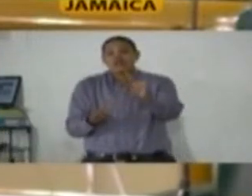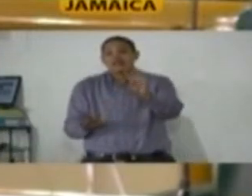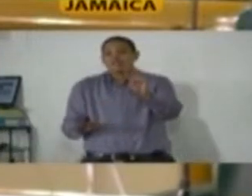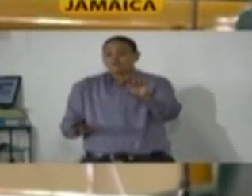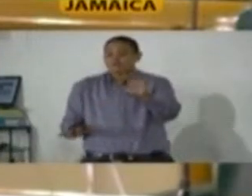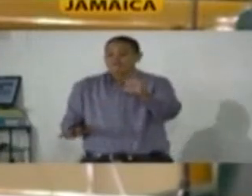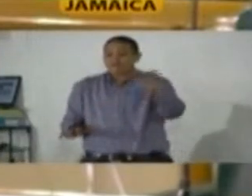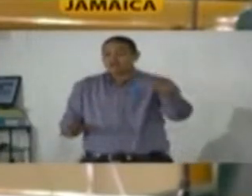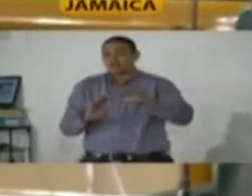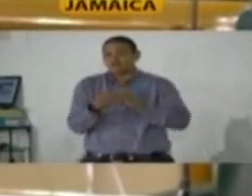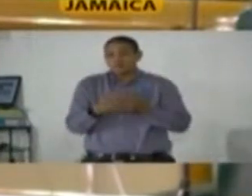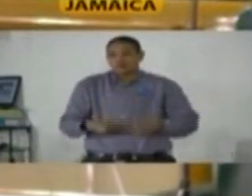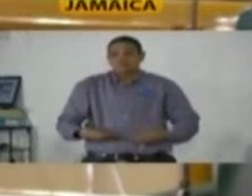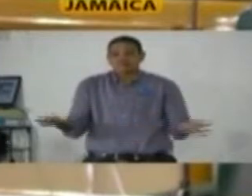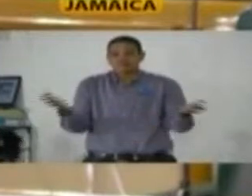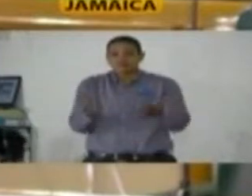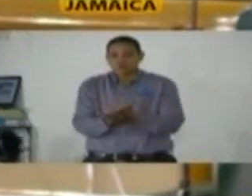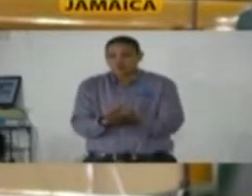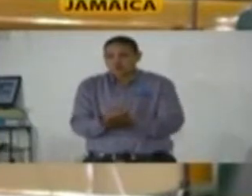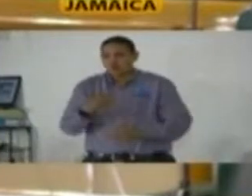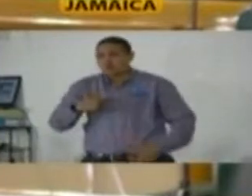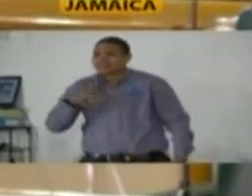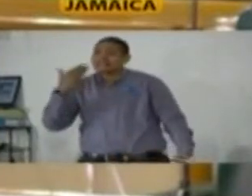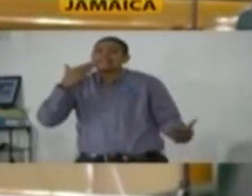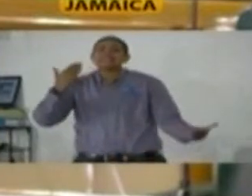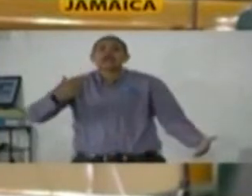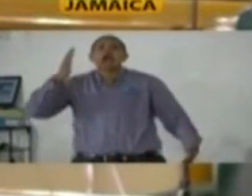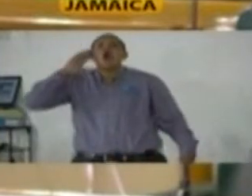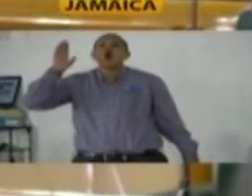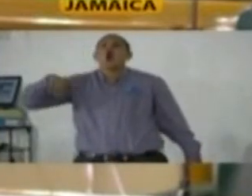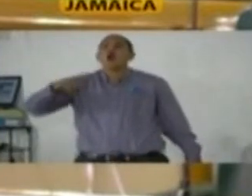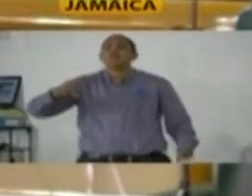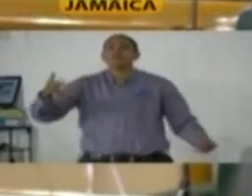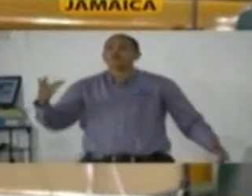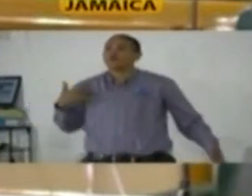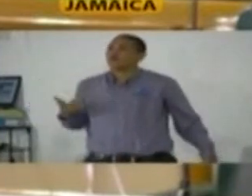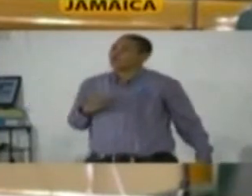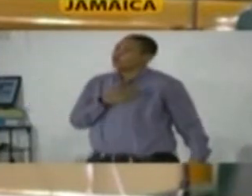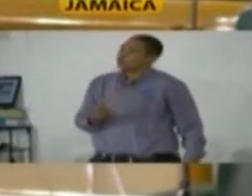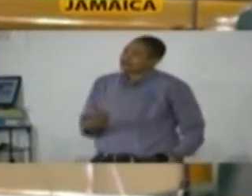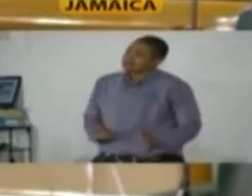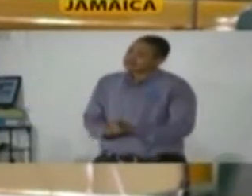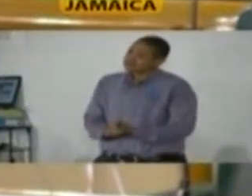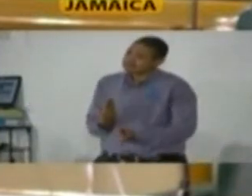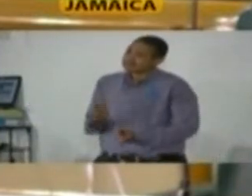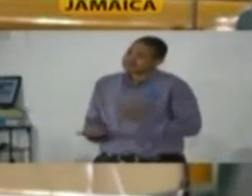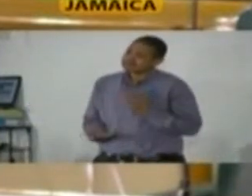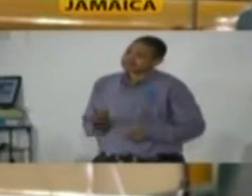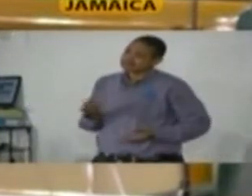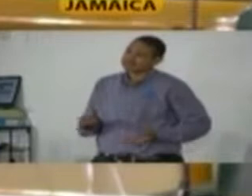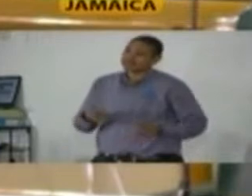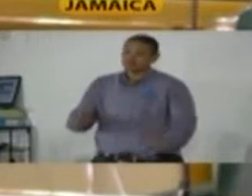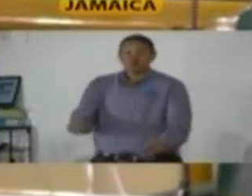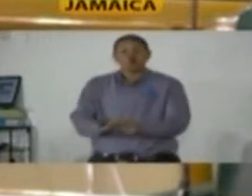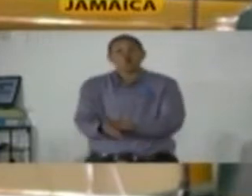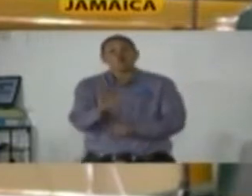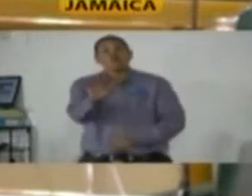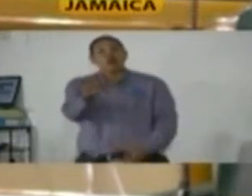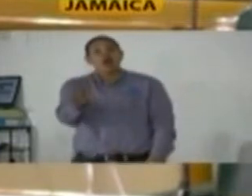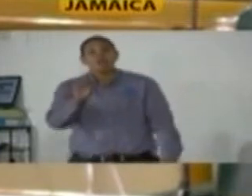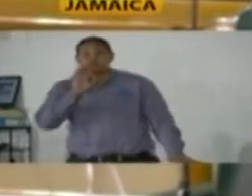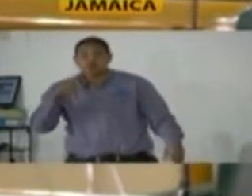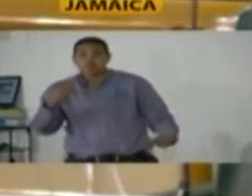million Jamaican dollars. We thank all our stakeholders who have come on board to help during these COVID times to